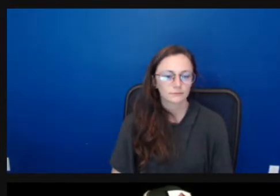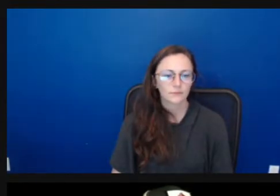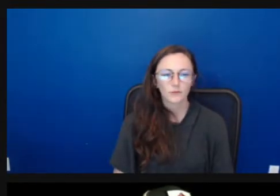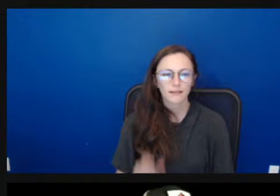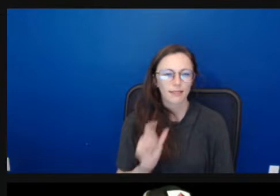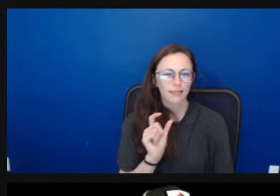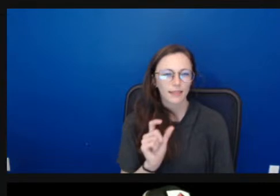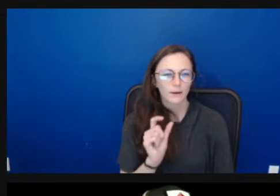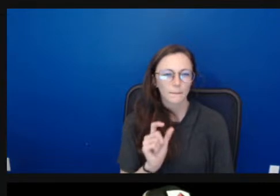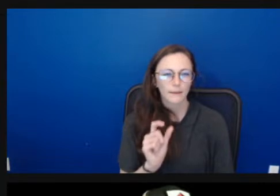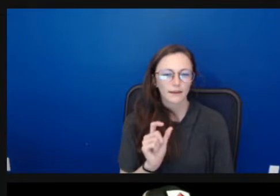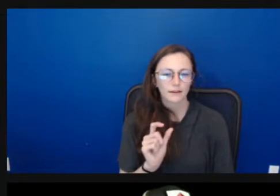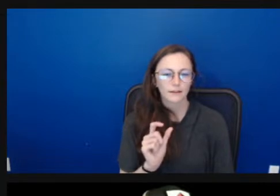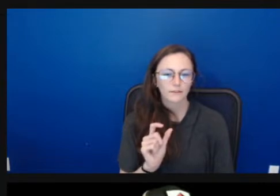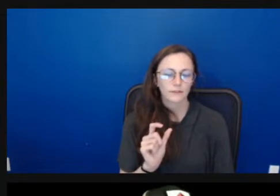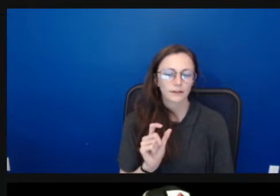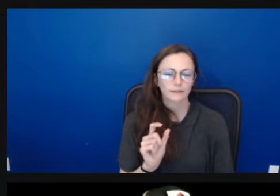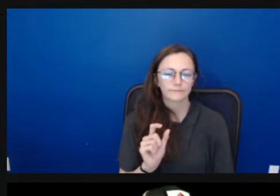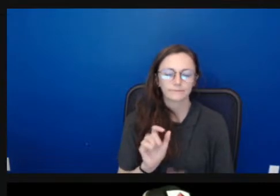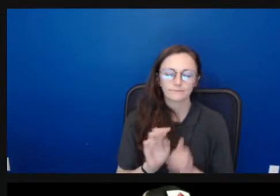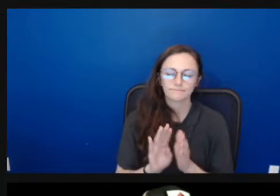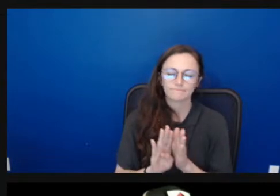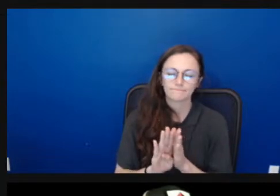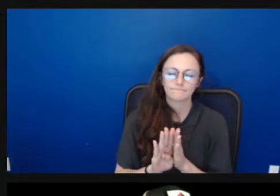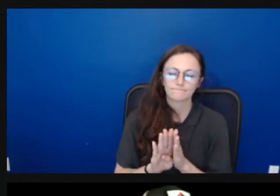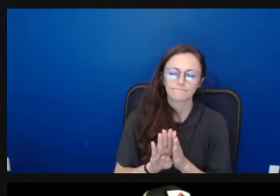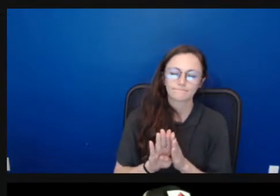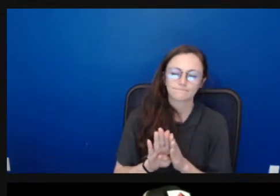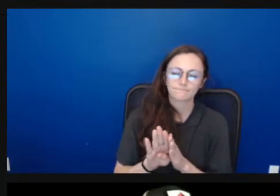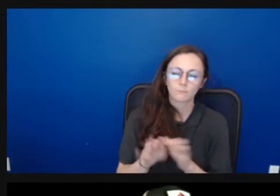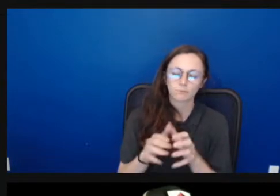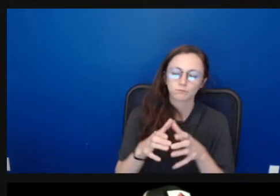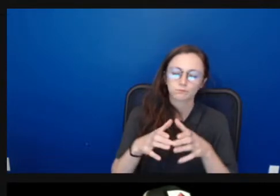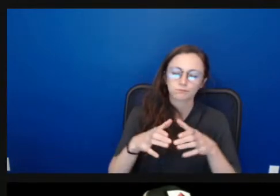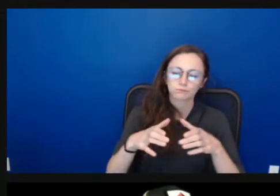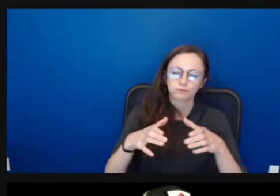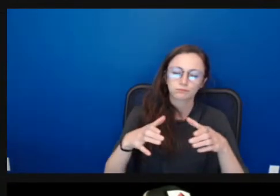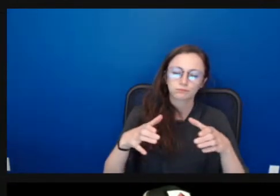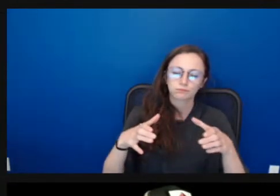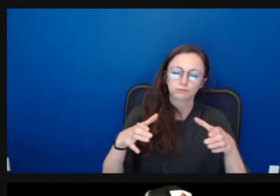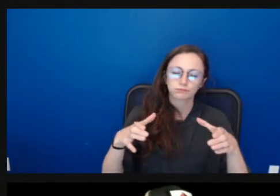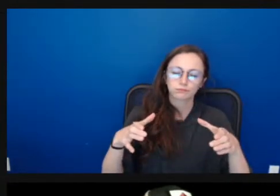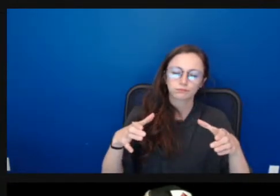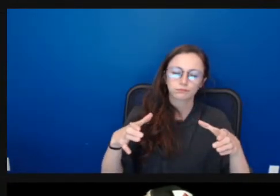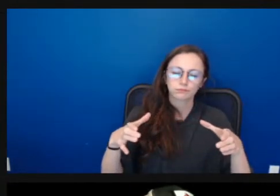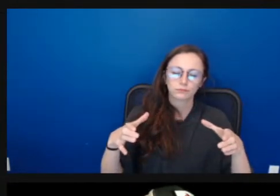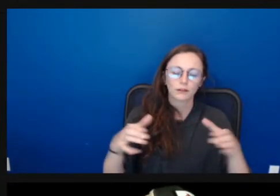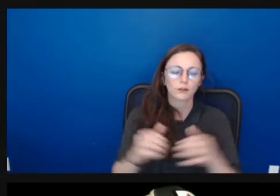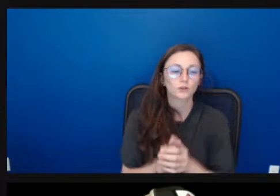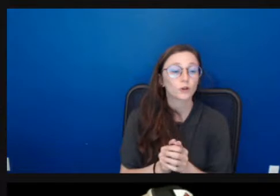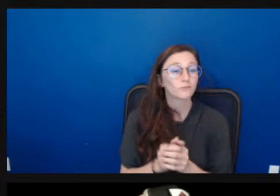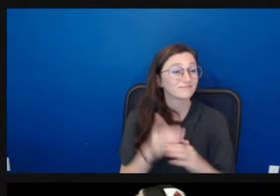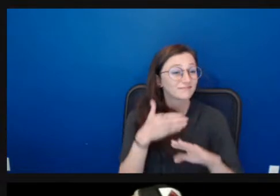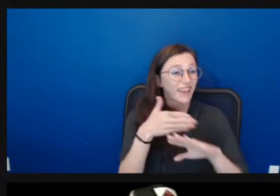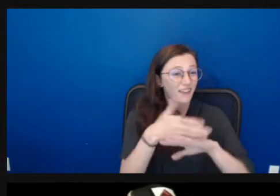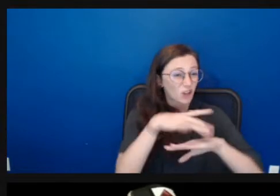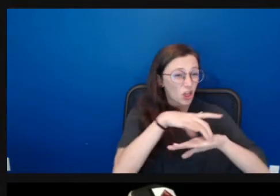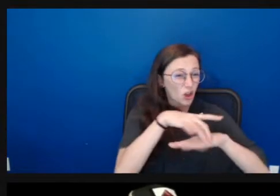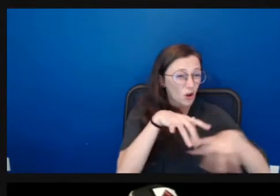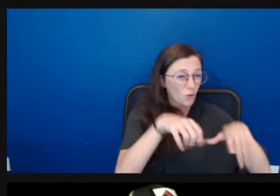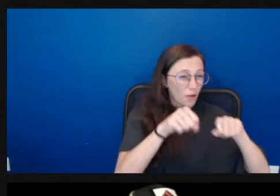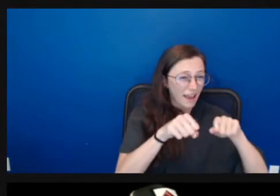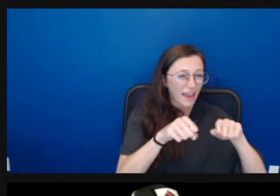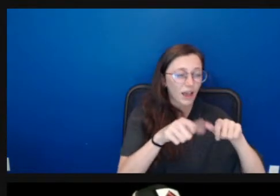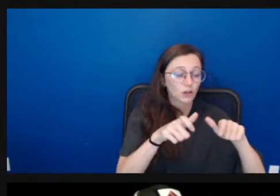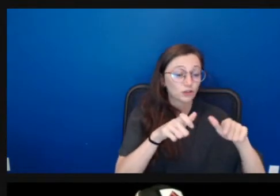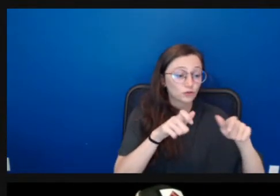that return to inflation of the volcano at the summit. So after the earthquake shook, the volcano started inflating very slightly,